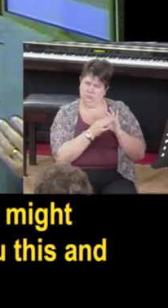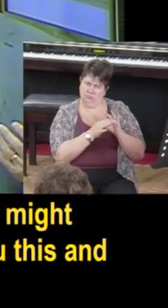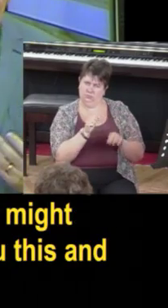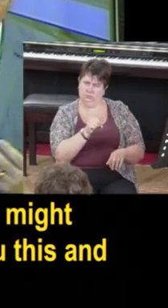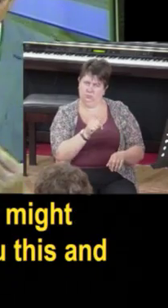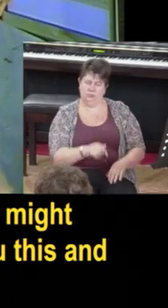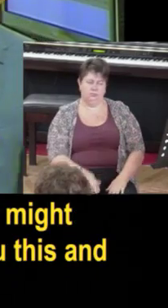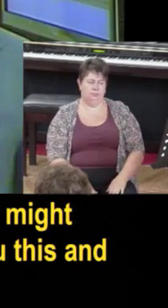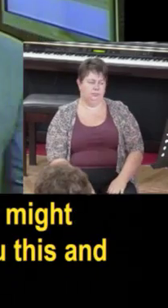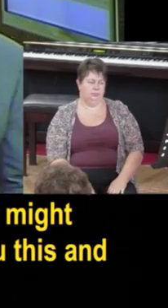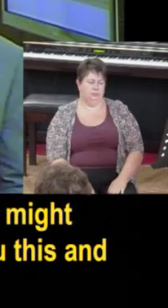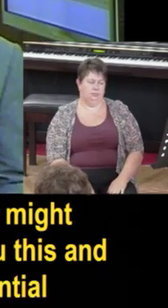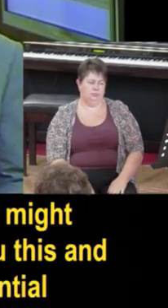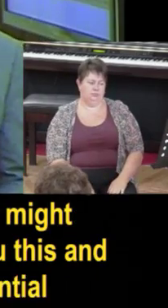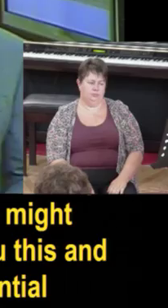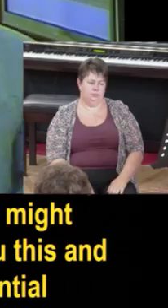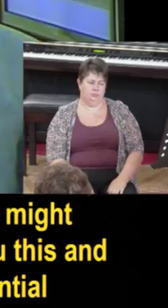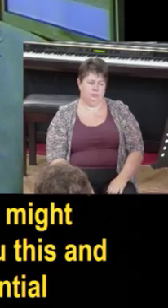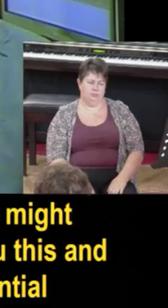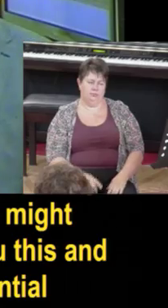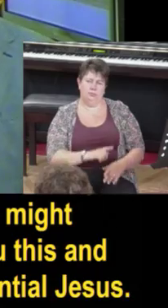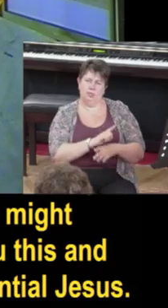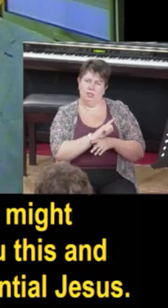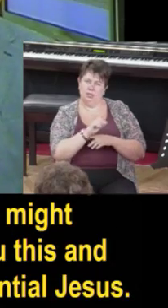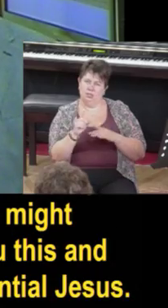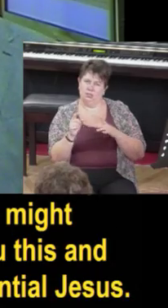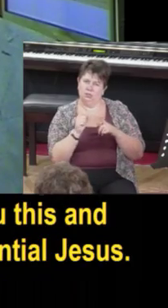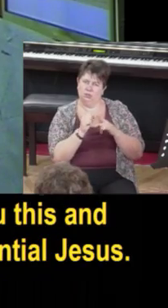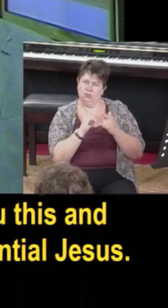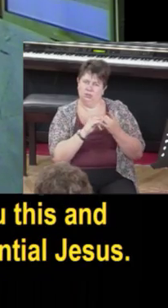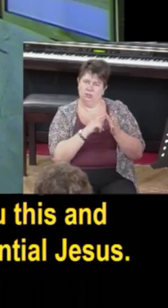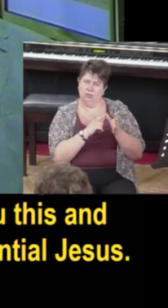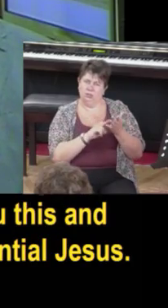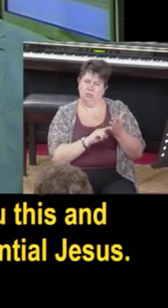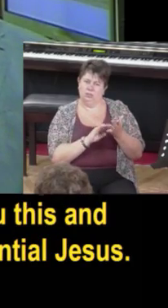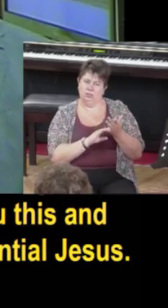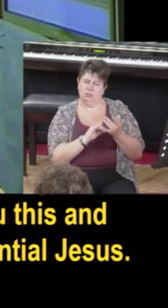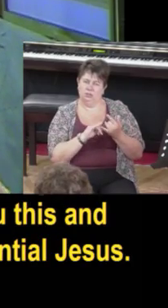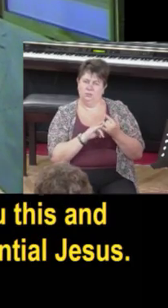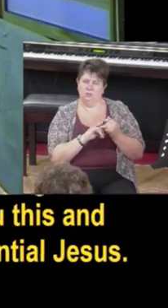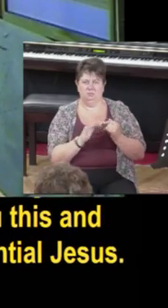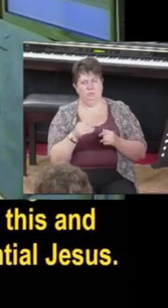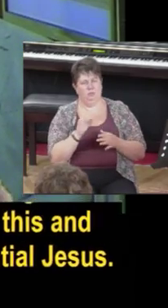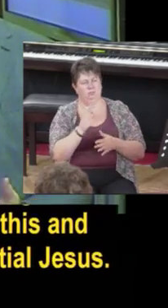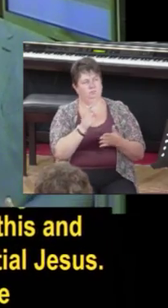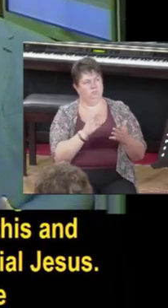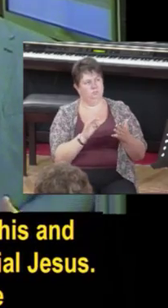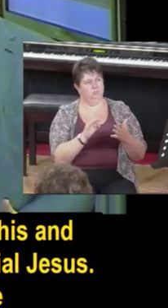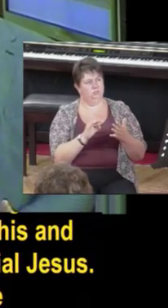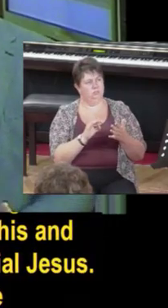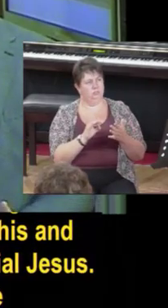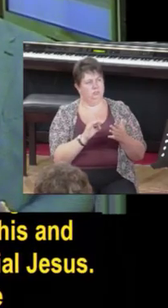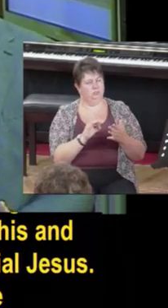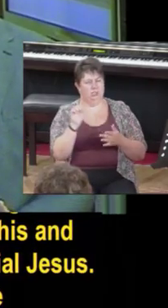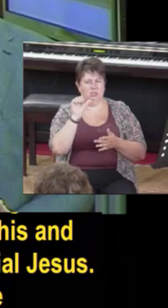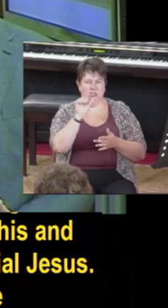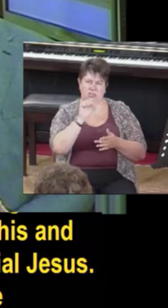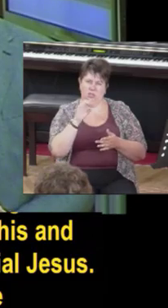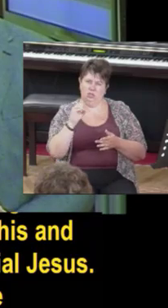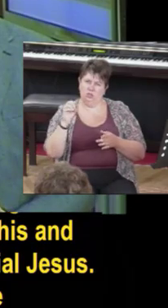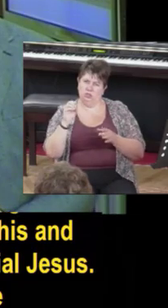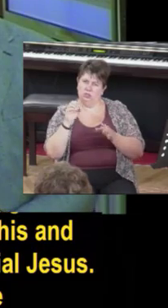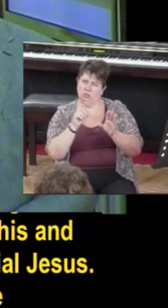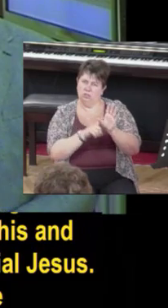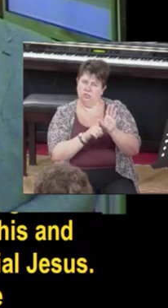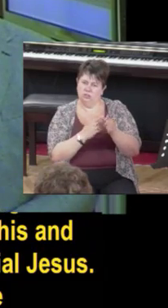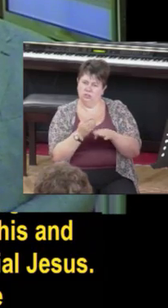Because even the latest of the Psalms was probably written around 600 years